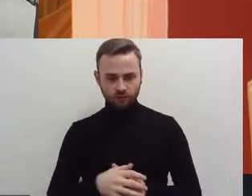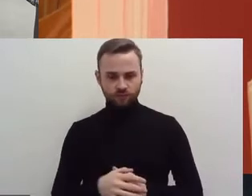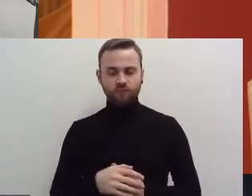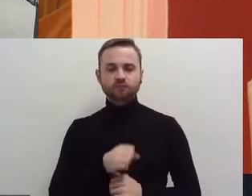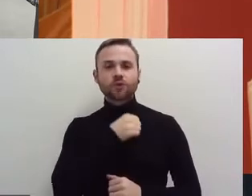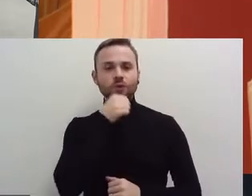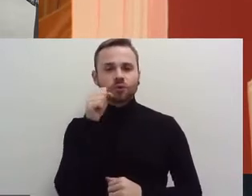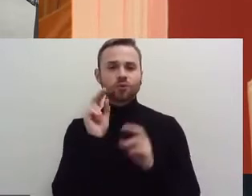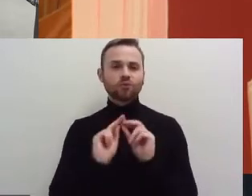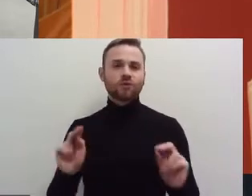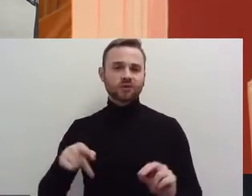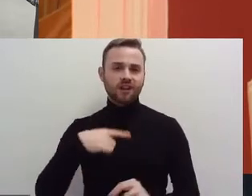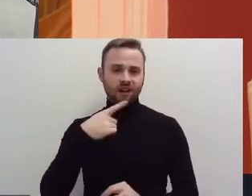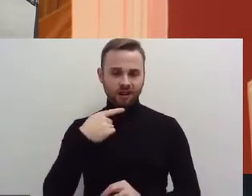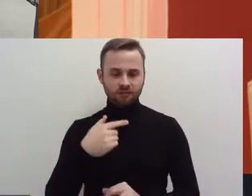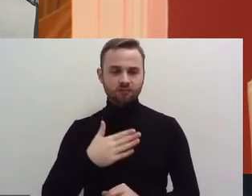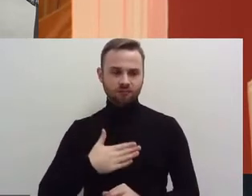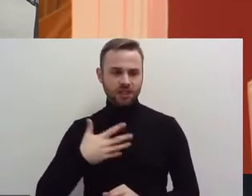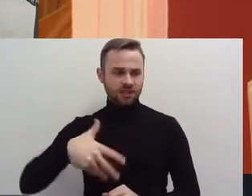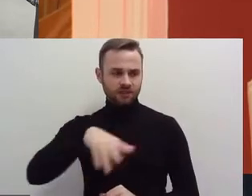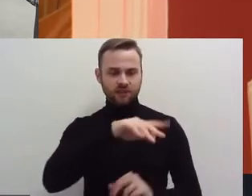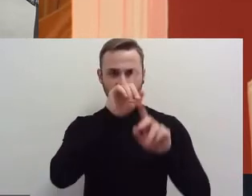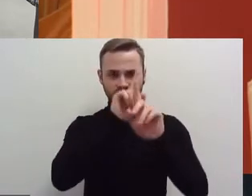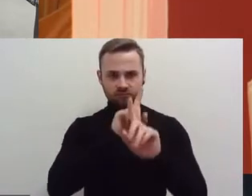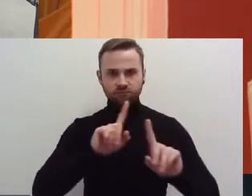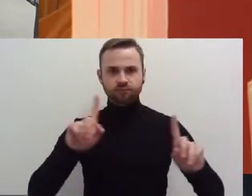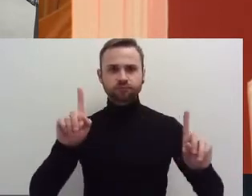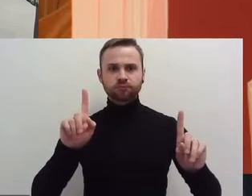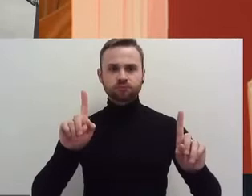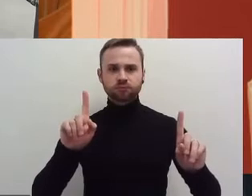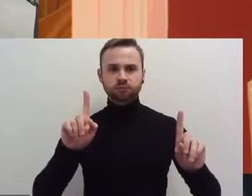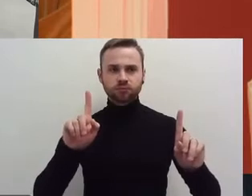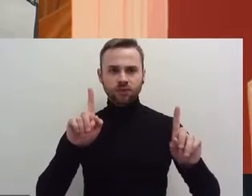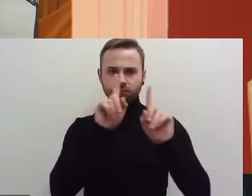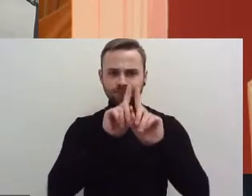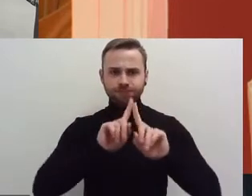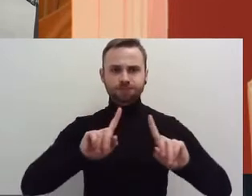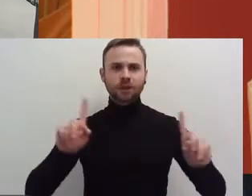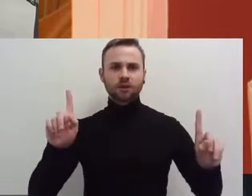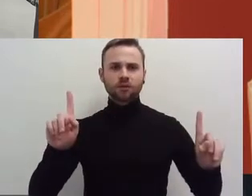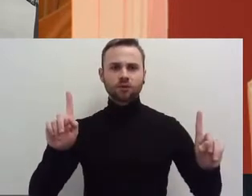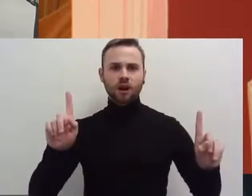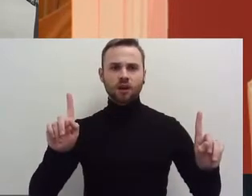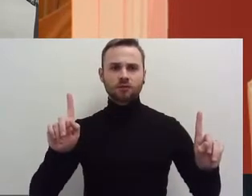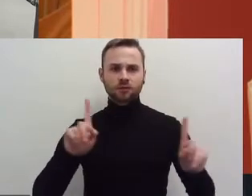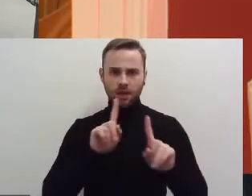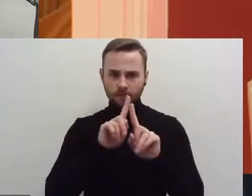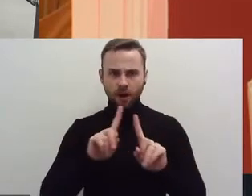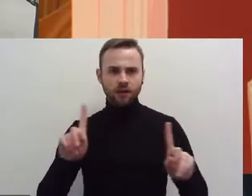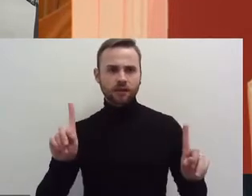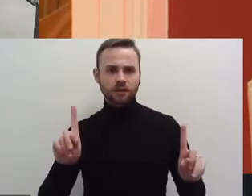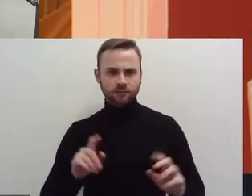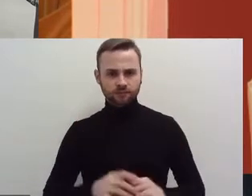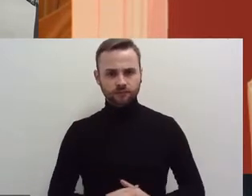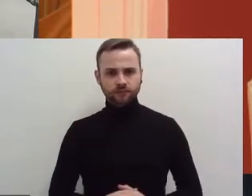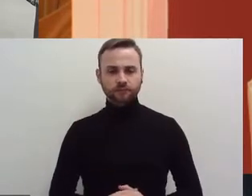all special, how there is a child with the autism, how there is a child with